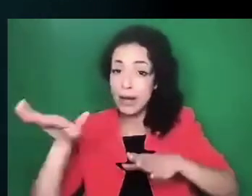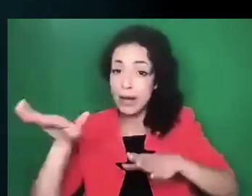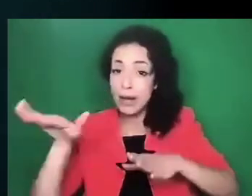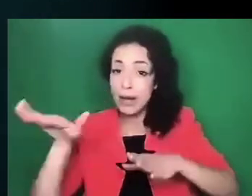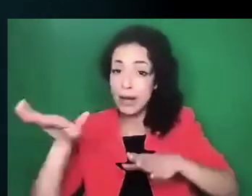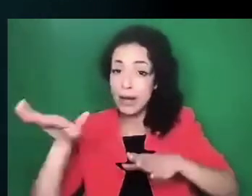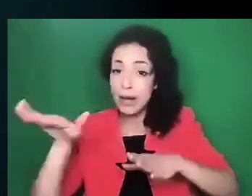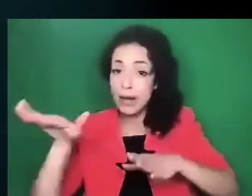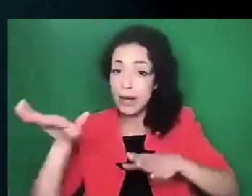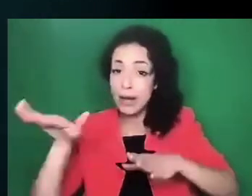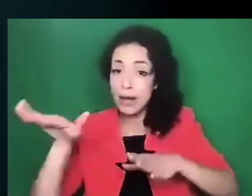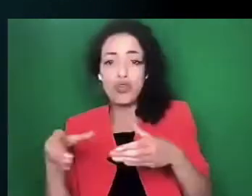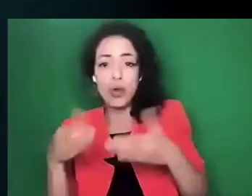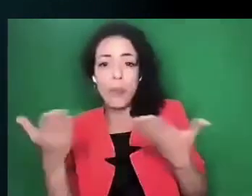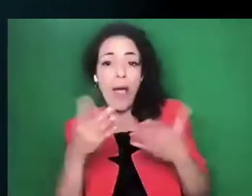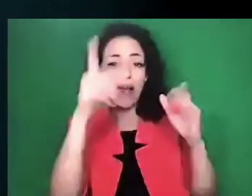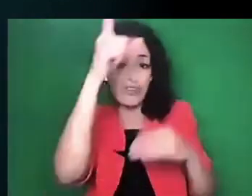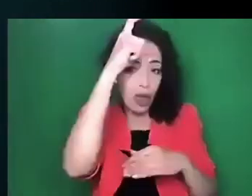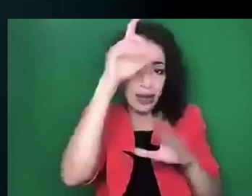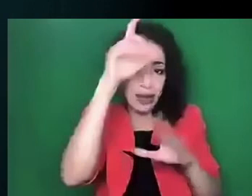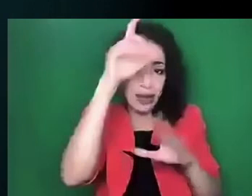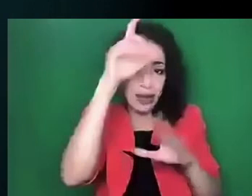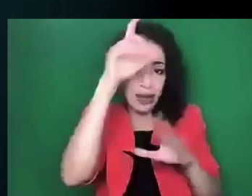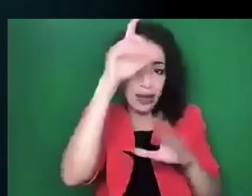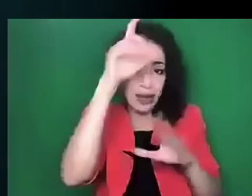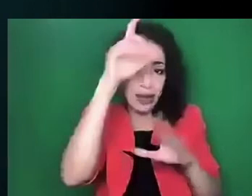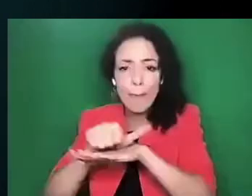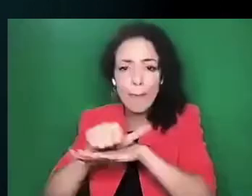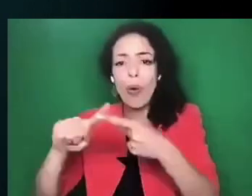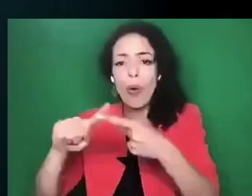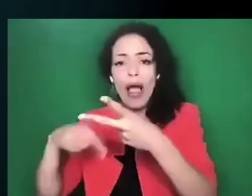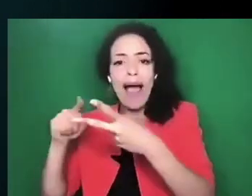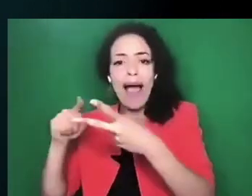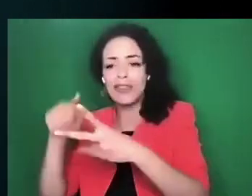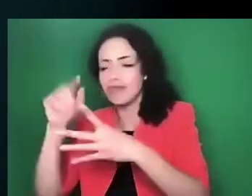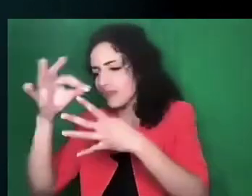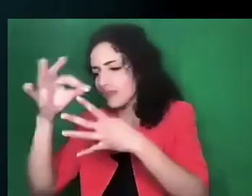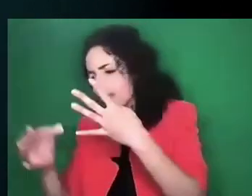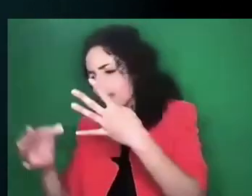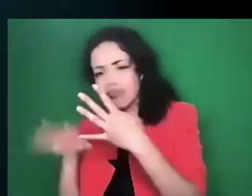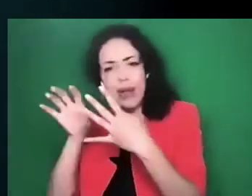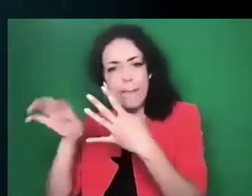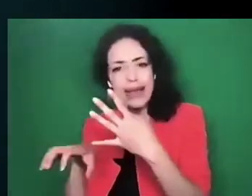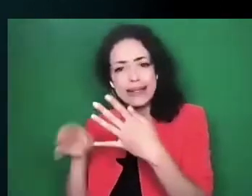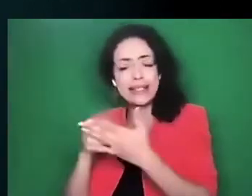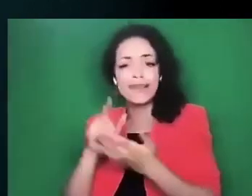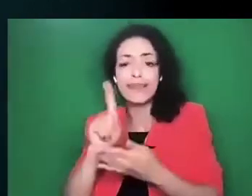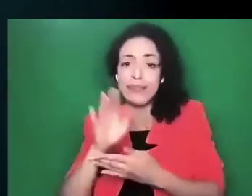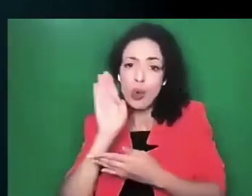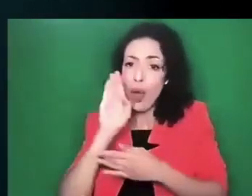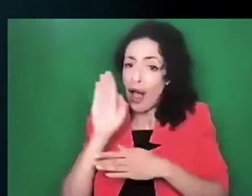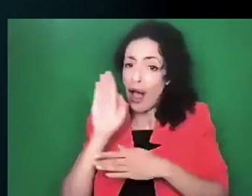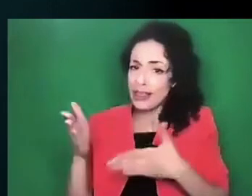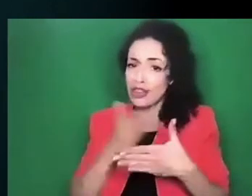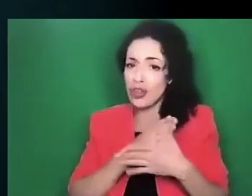the Singapore Biennial and the Venice Biennale. And as you'll have heard Venetia saying at the beginning, her work's on show at the